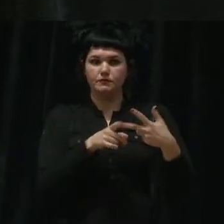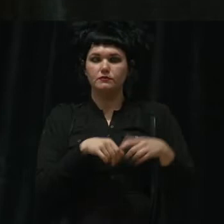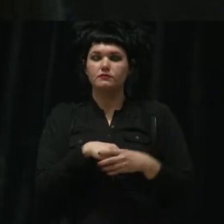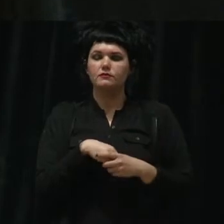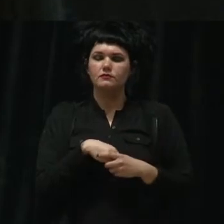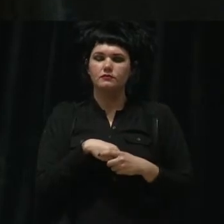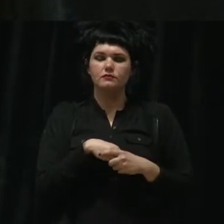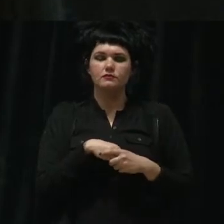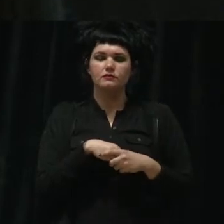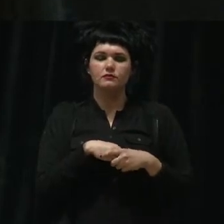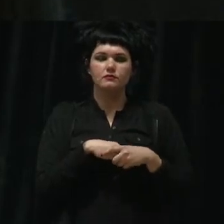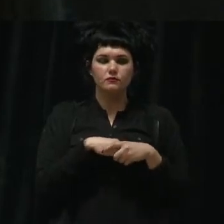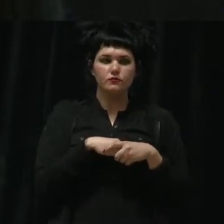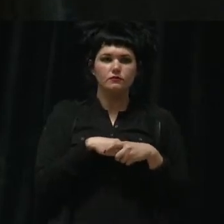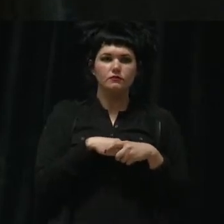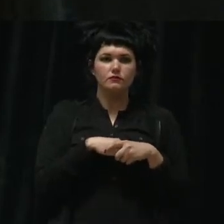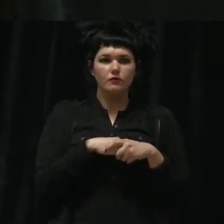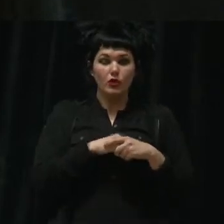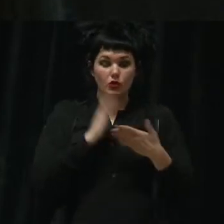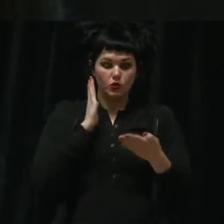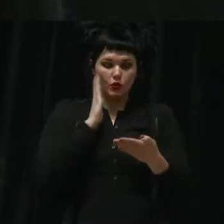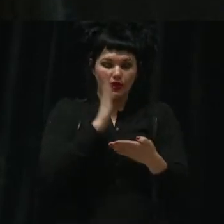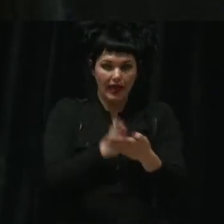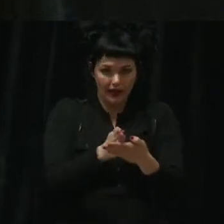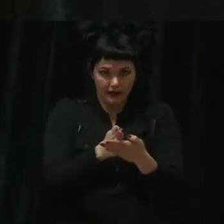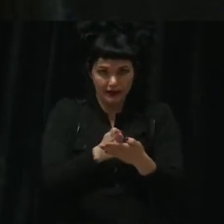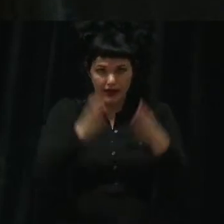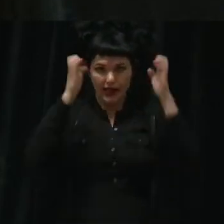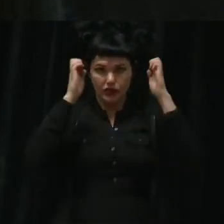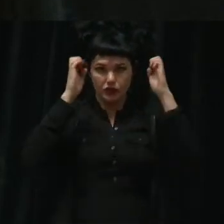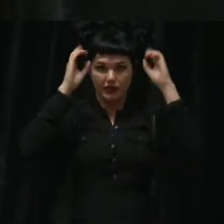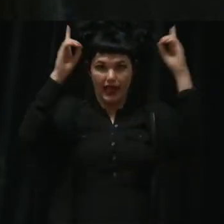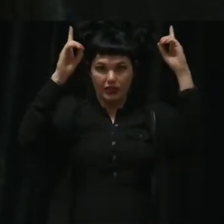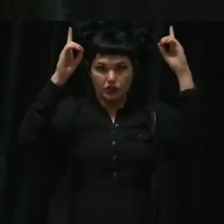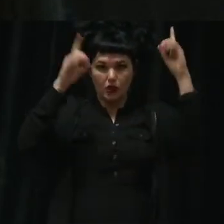to end educational privilege.